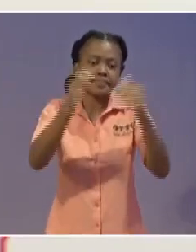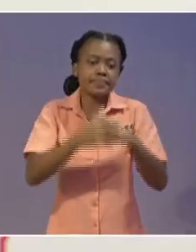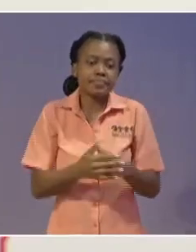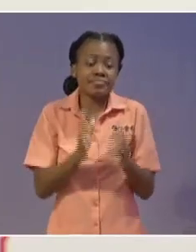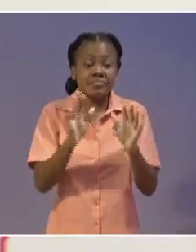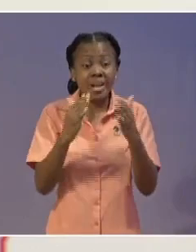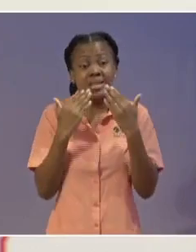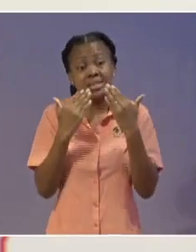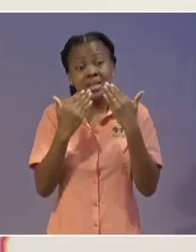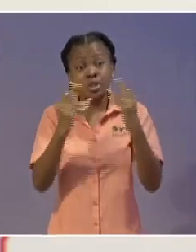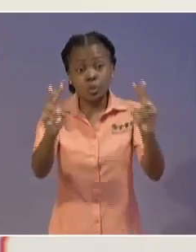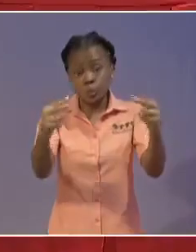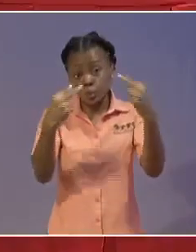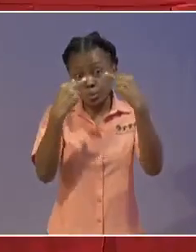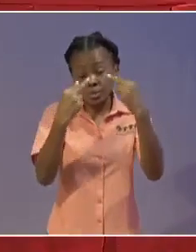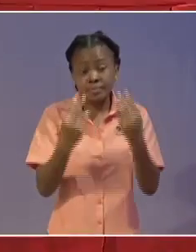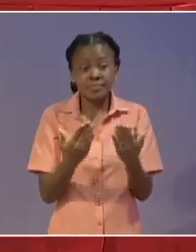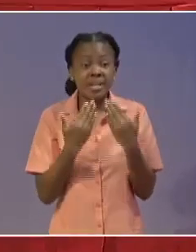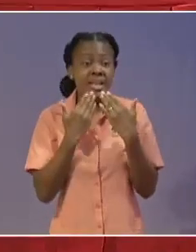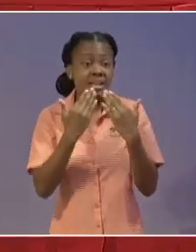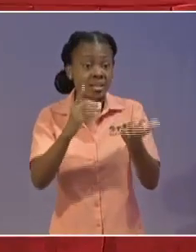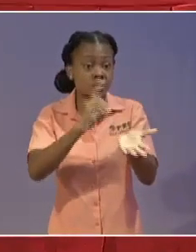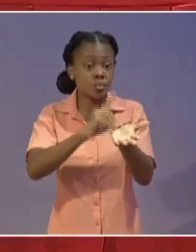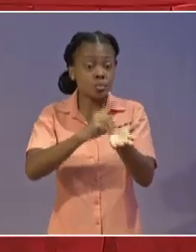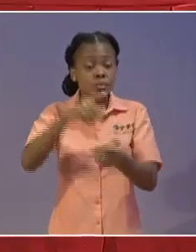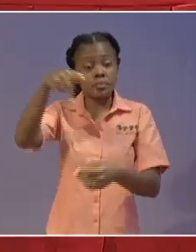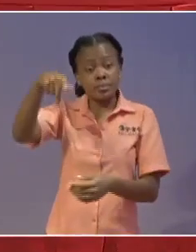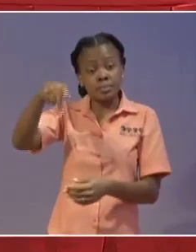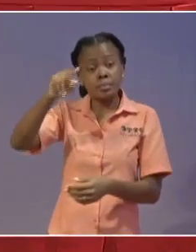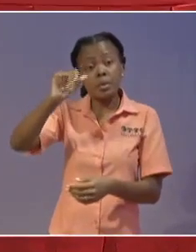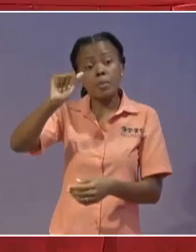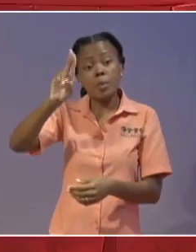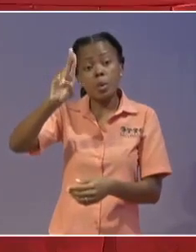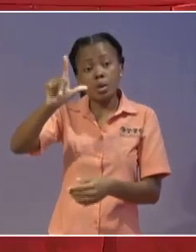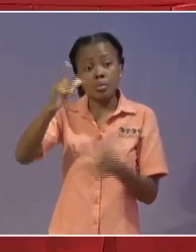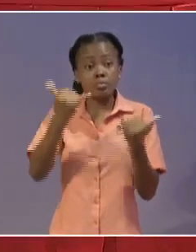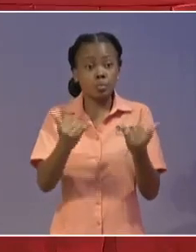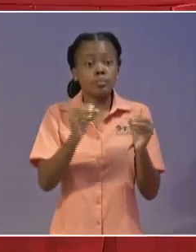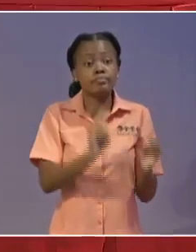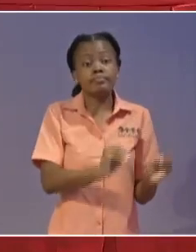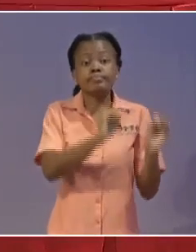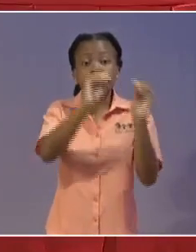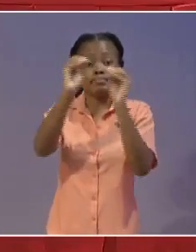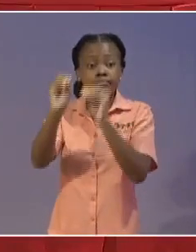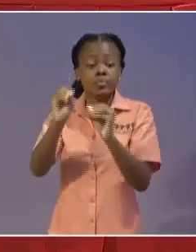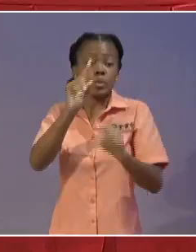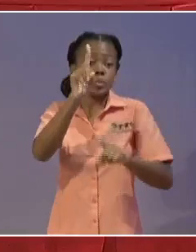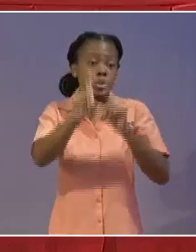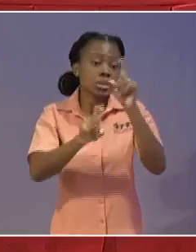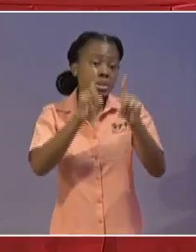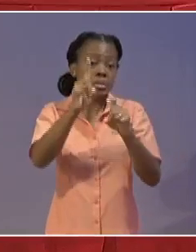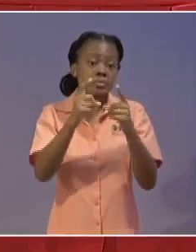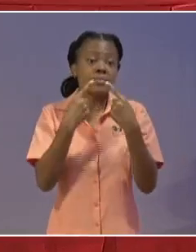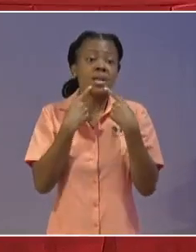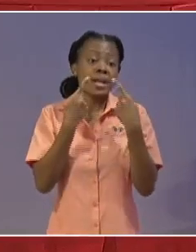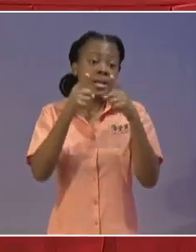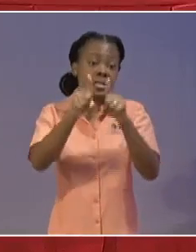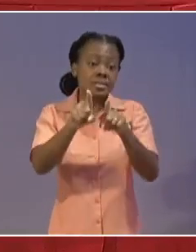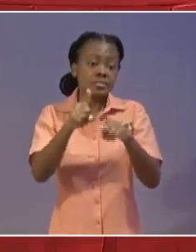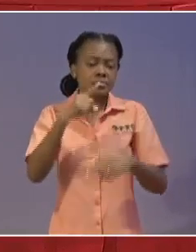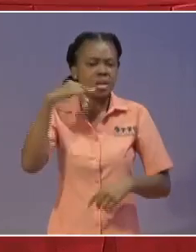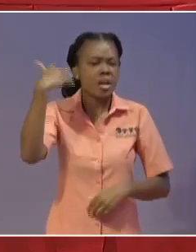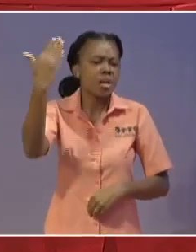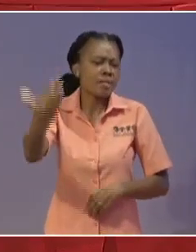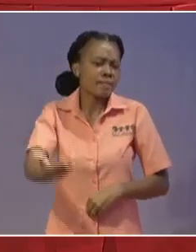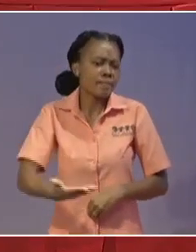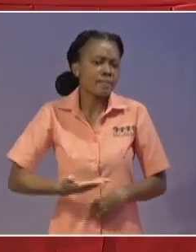Paul. We now transition to the question and answer segment where members of the media are invited to pose questions to the